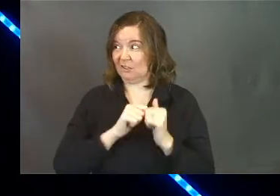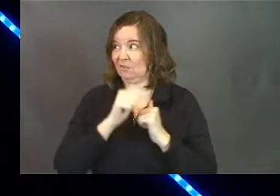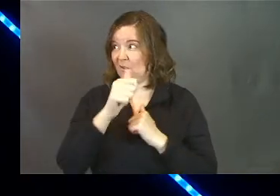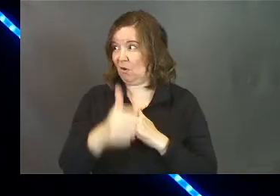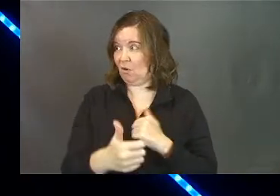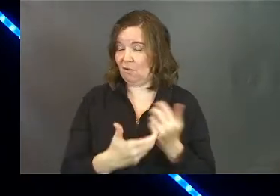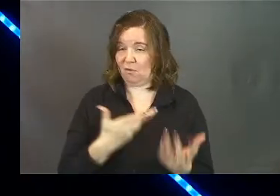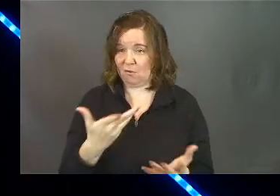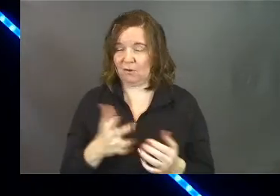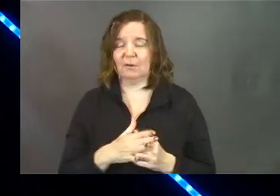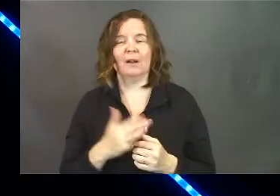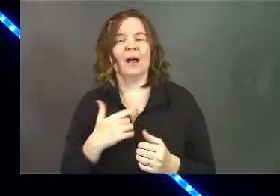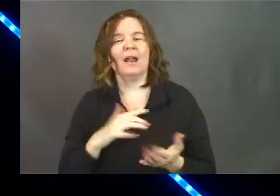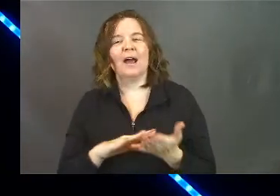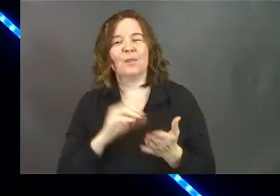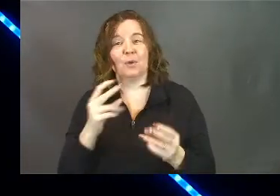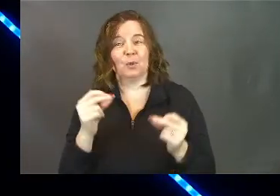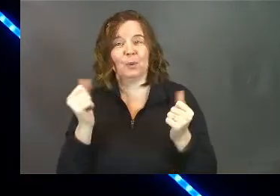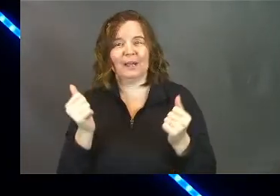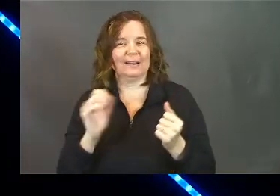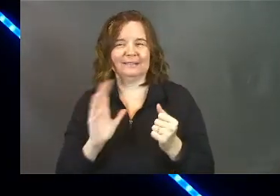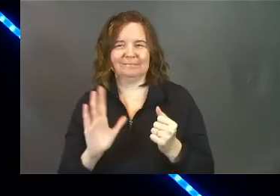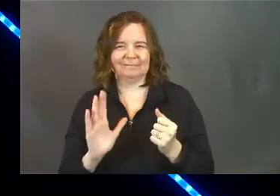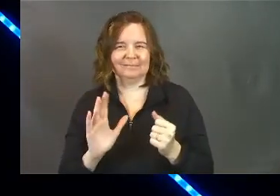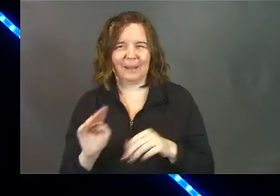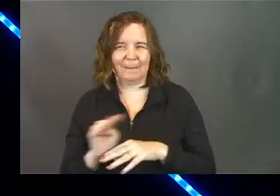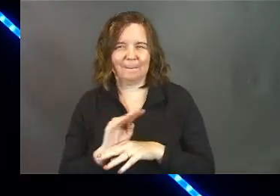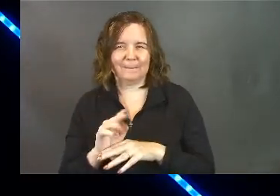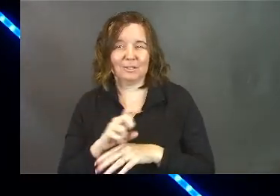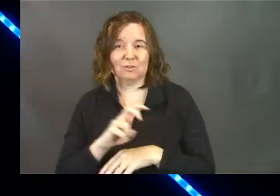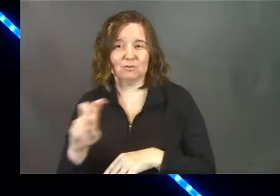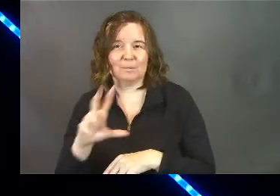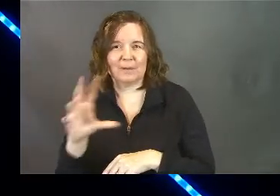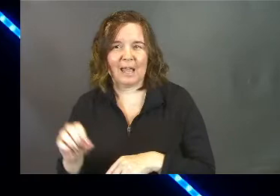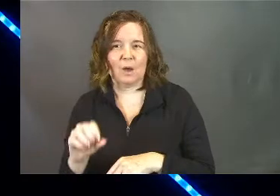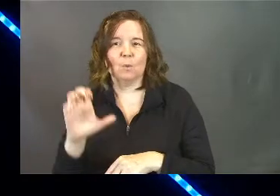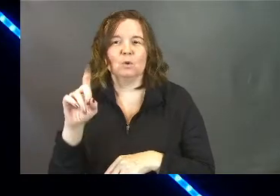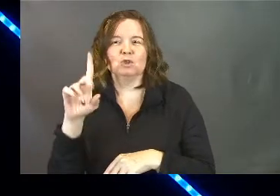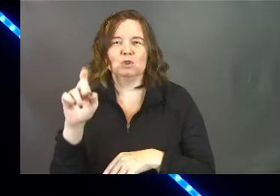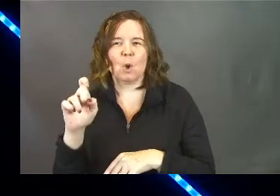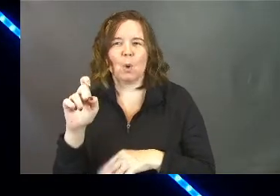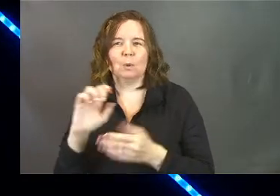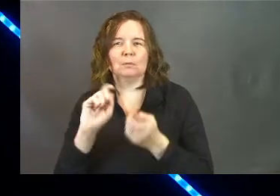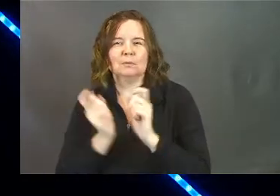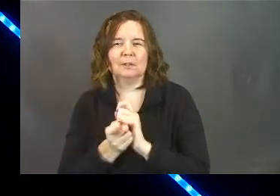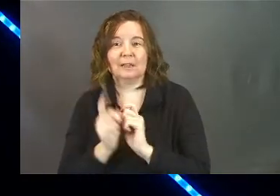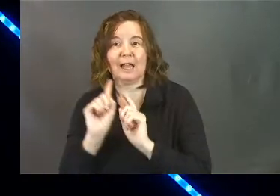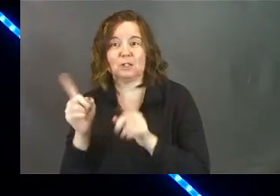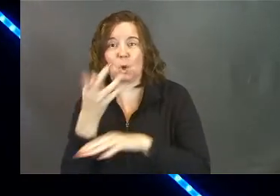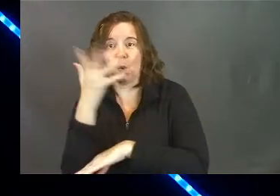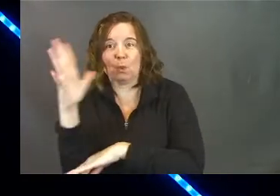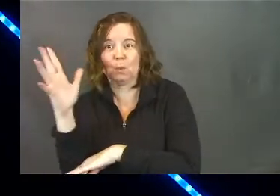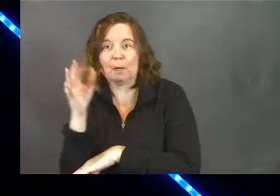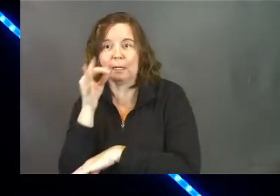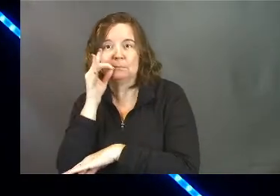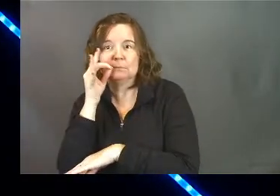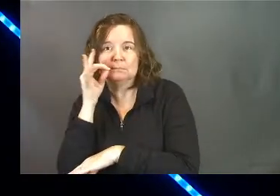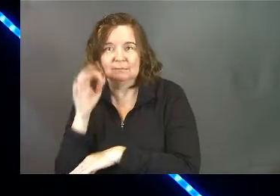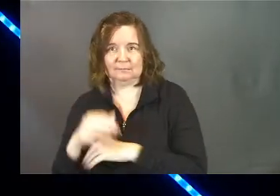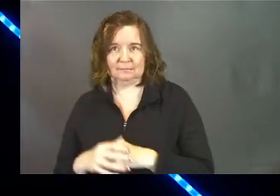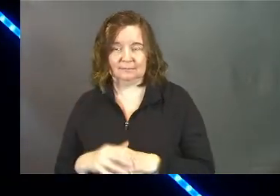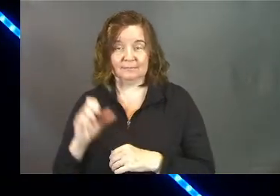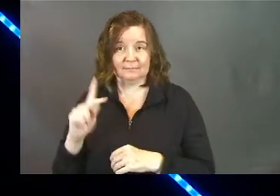away. And I'd learned quickly that going on a mission trip to Africa was code word for these dudes to let's go in the woods and smoke some weed,